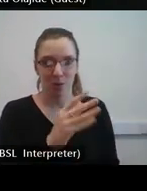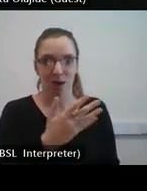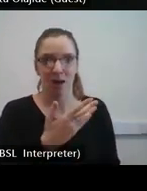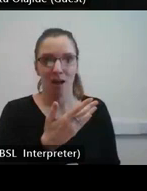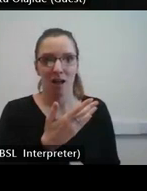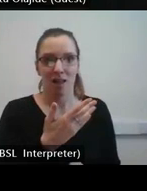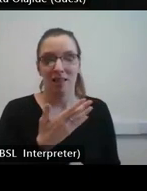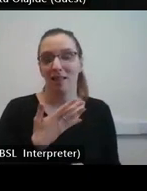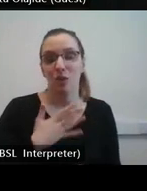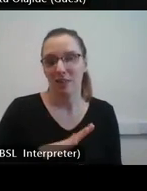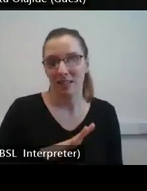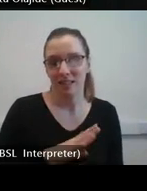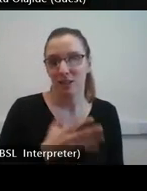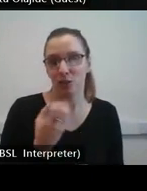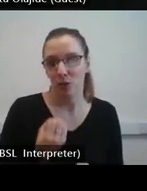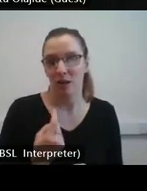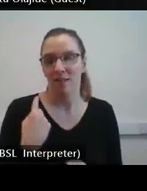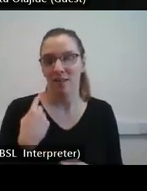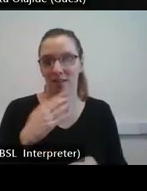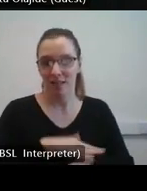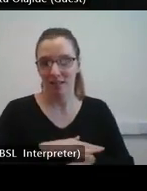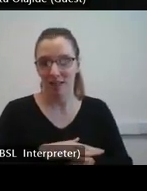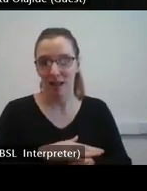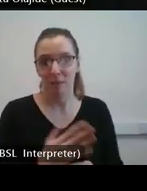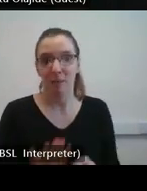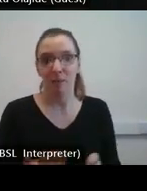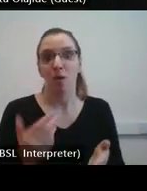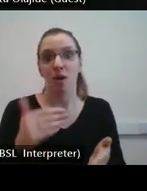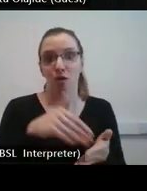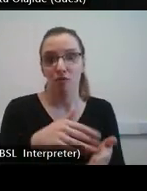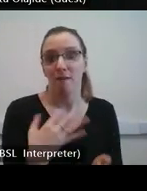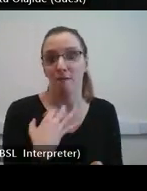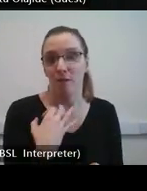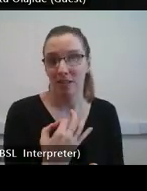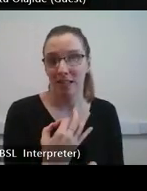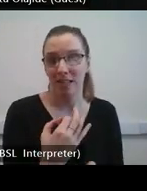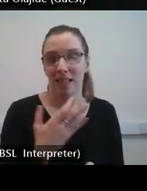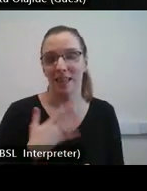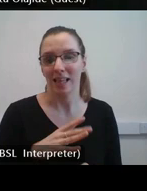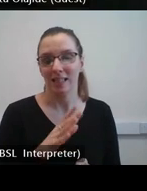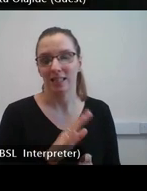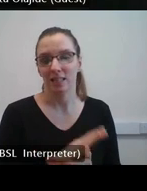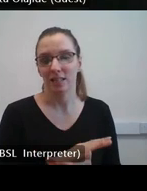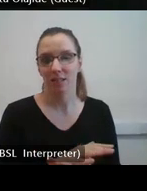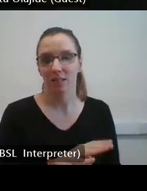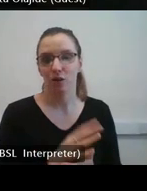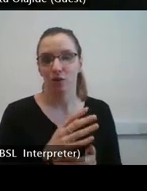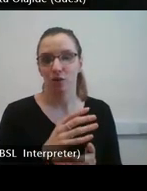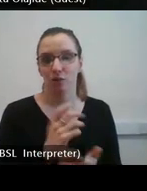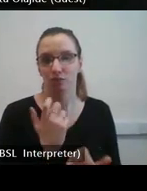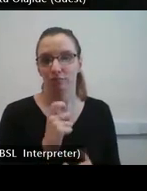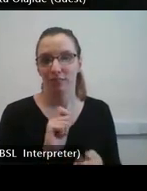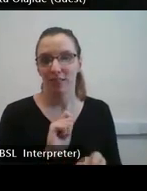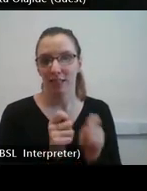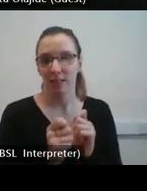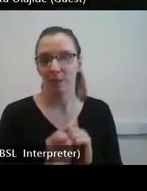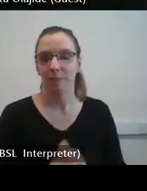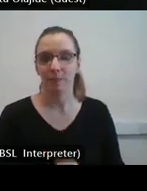requirements at that point, but the requirements are come to light over the course of time. Is that what you're